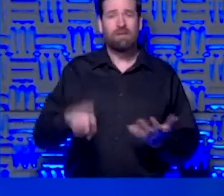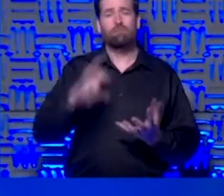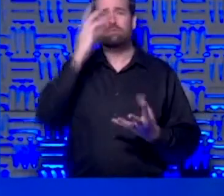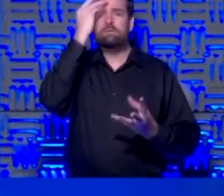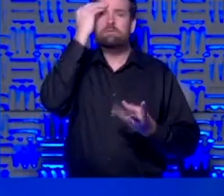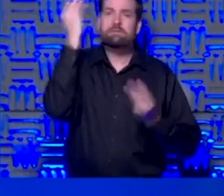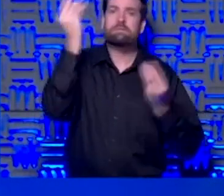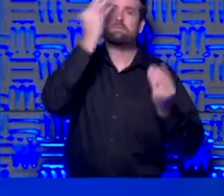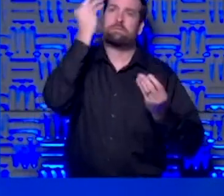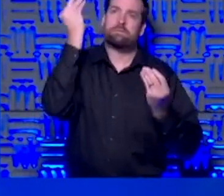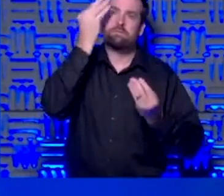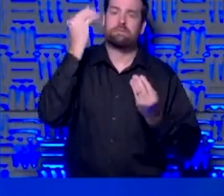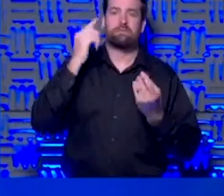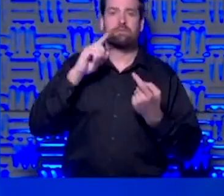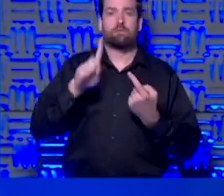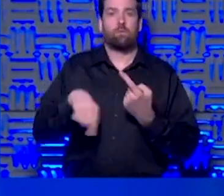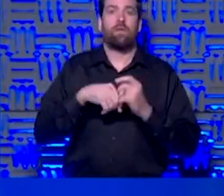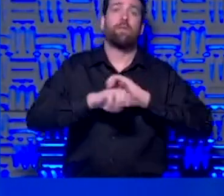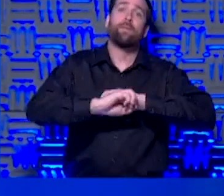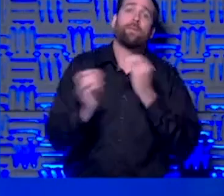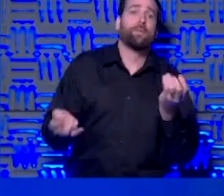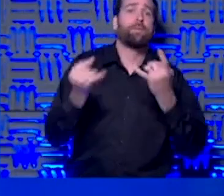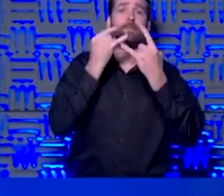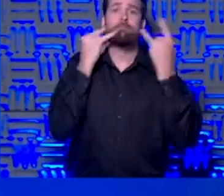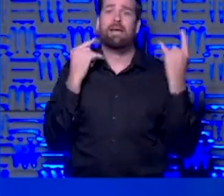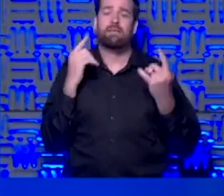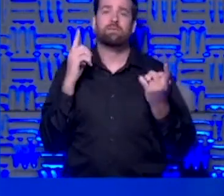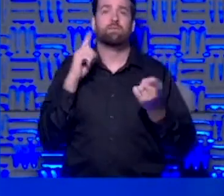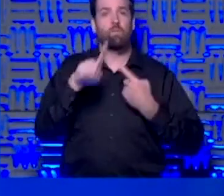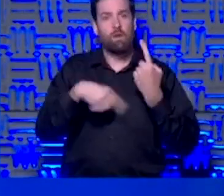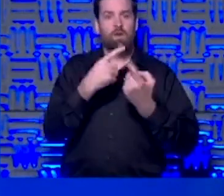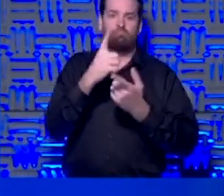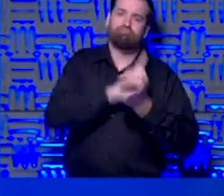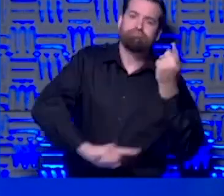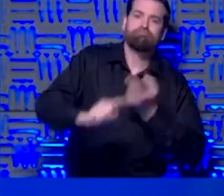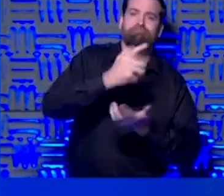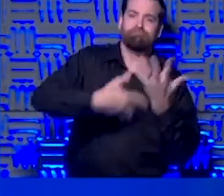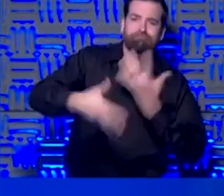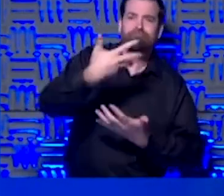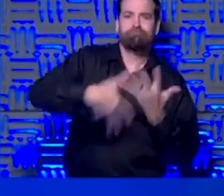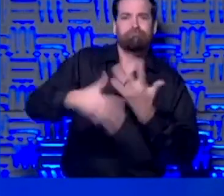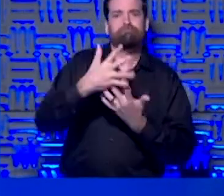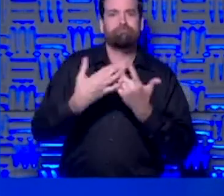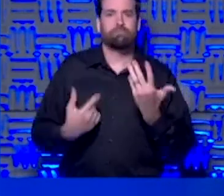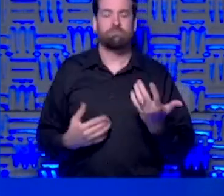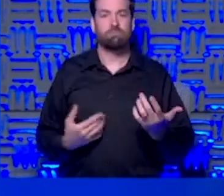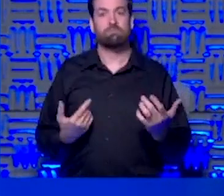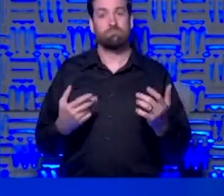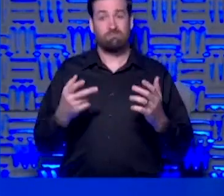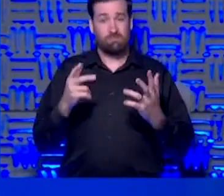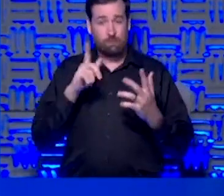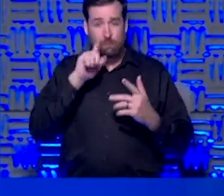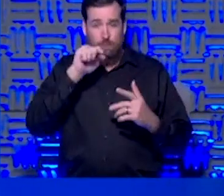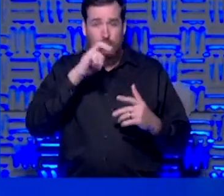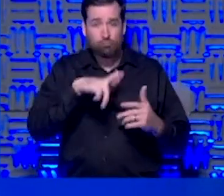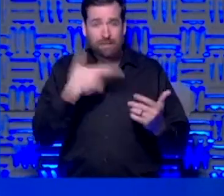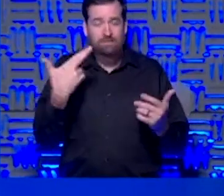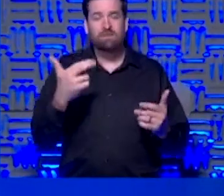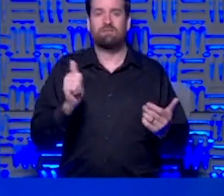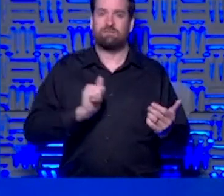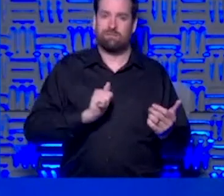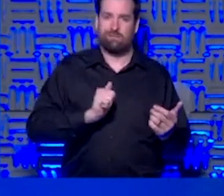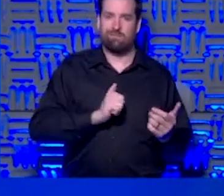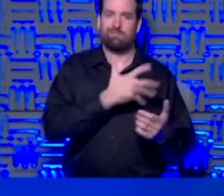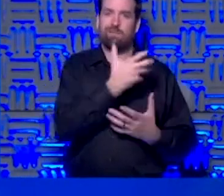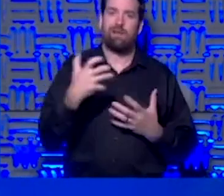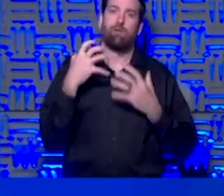thoughtful that every time we don't wear a mask, we don't physically distance, the ones we put at risk are ourselves and our